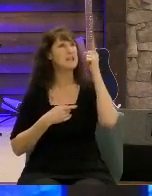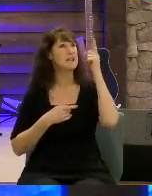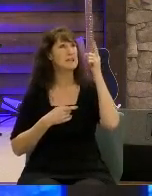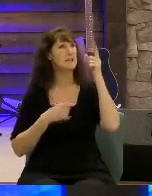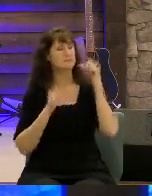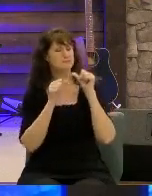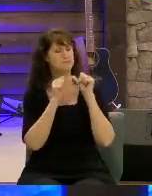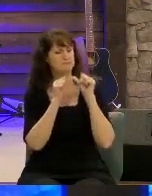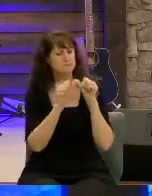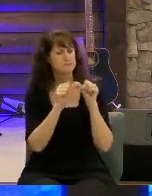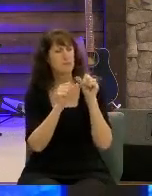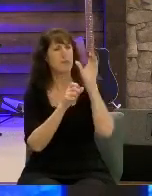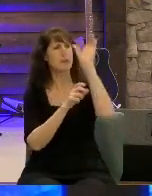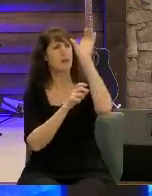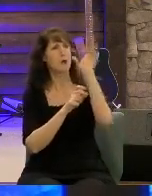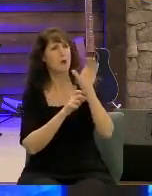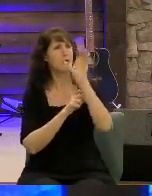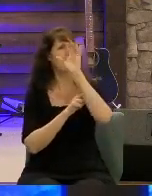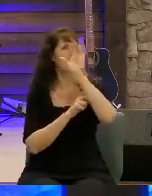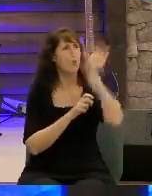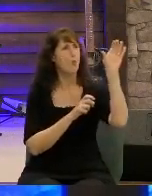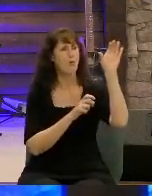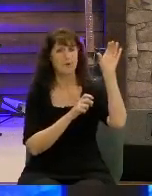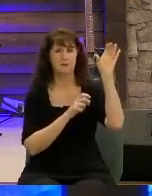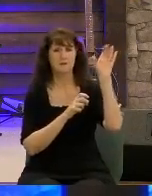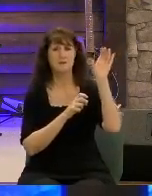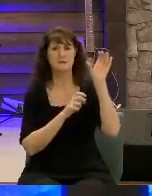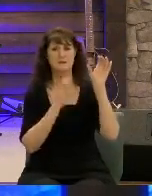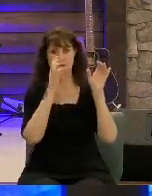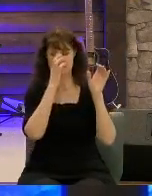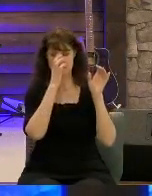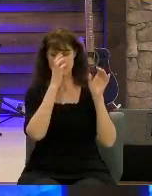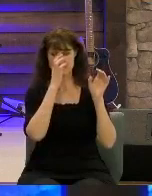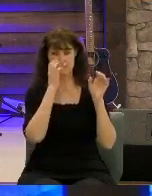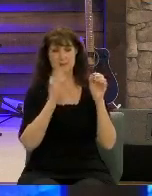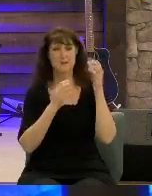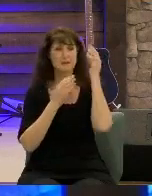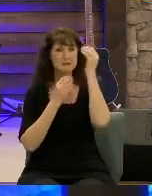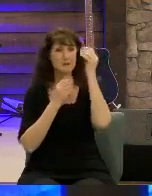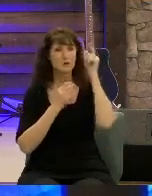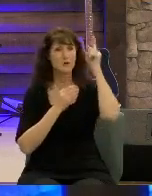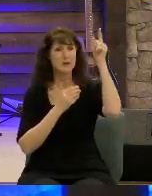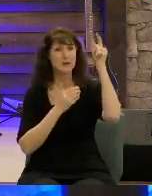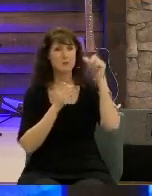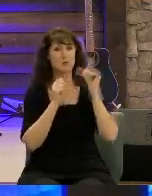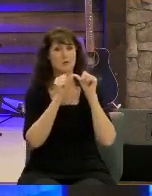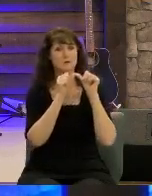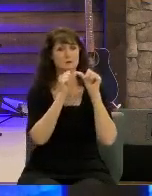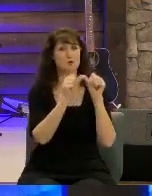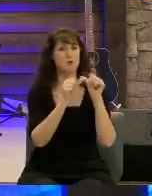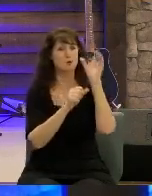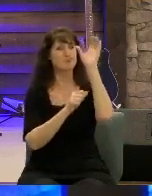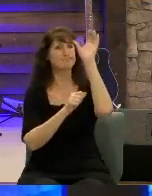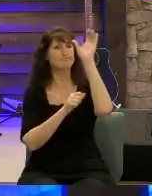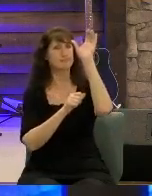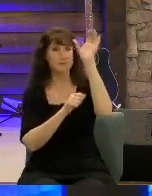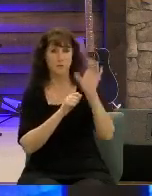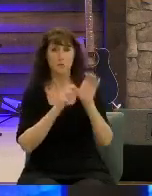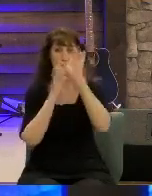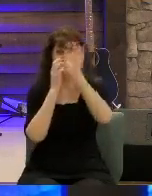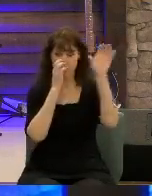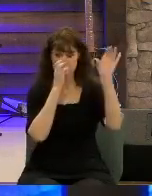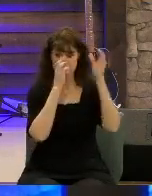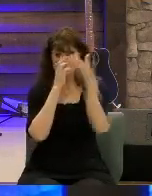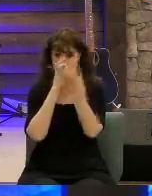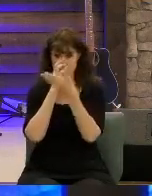and sat down at the right hand of the throne of God. Consider him who endured such opposition from sinners, so that you